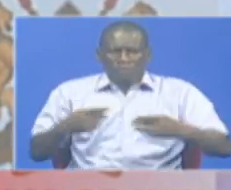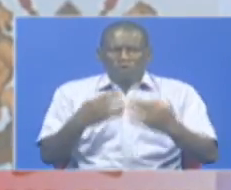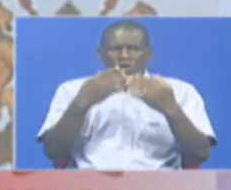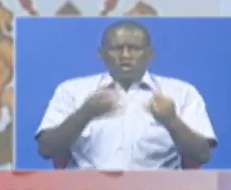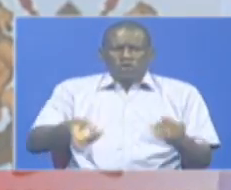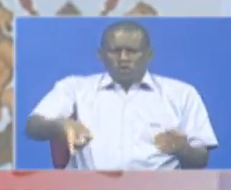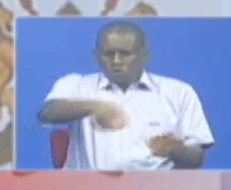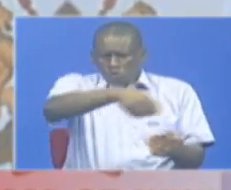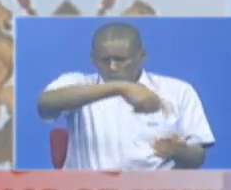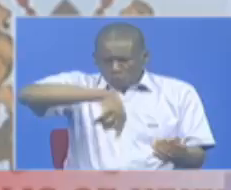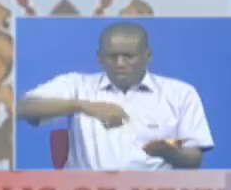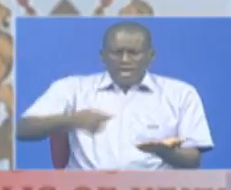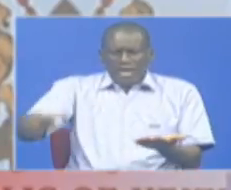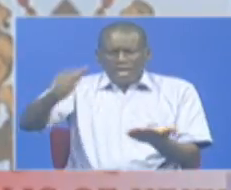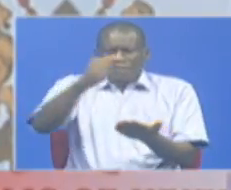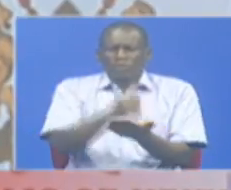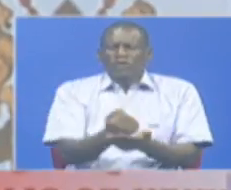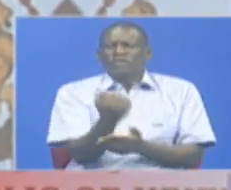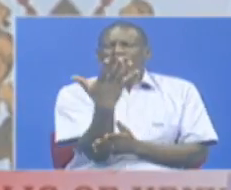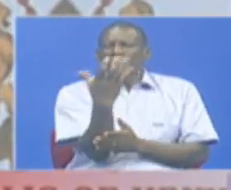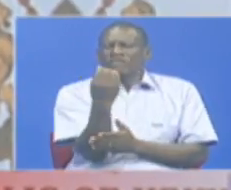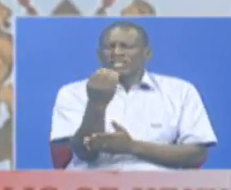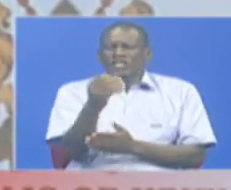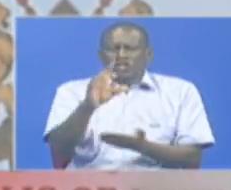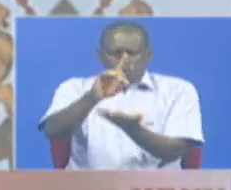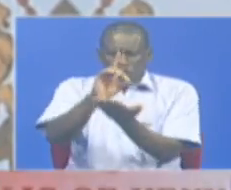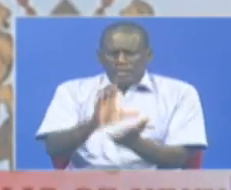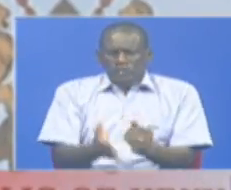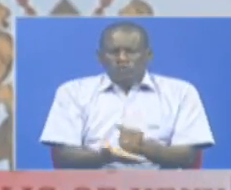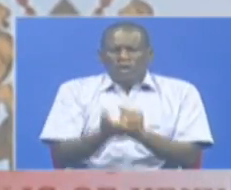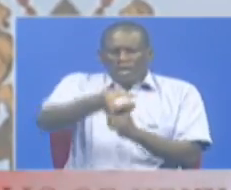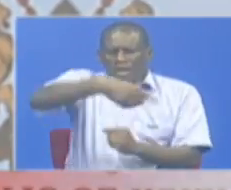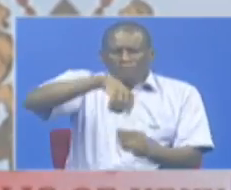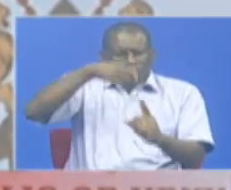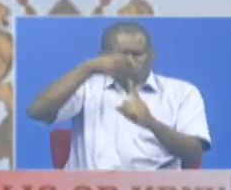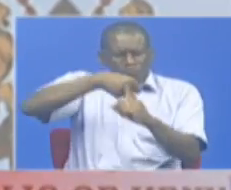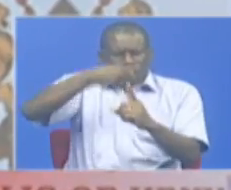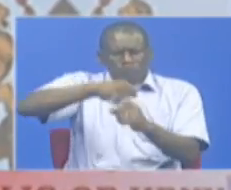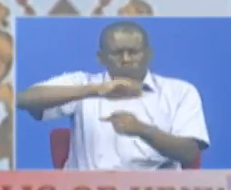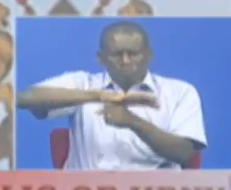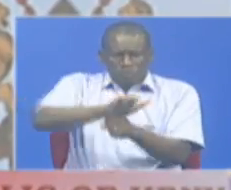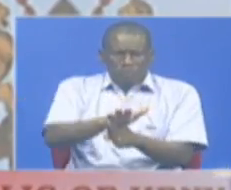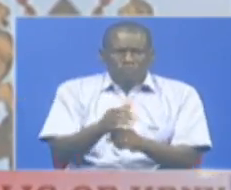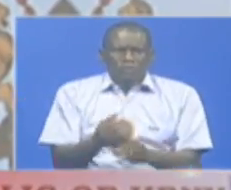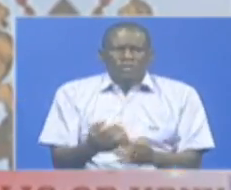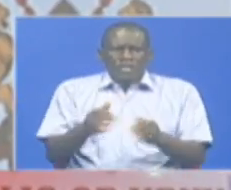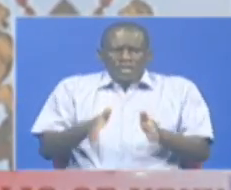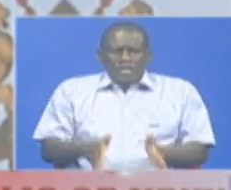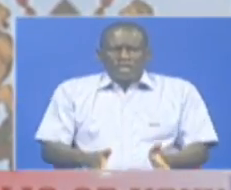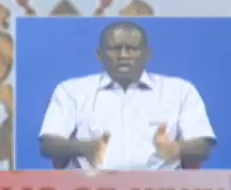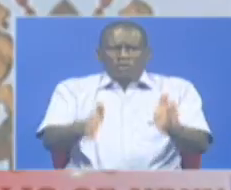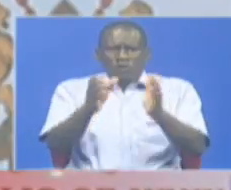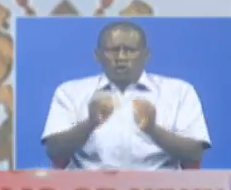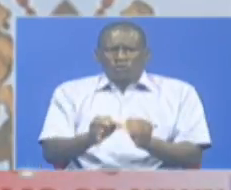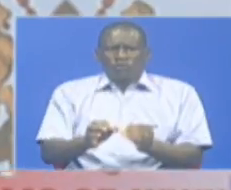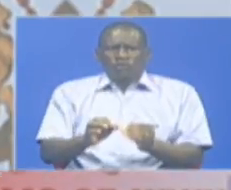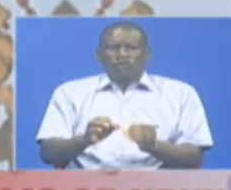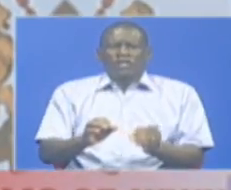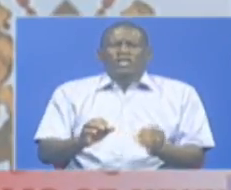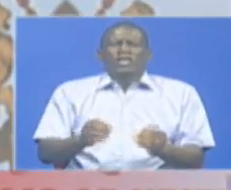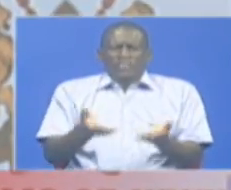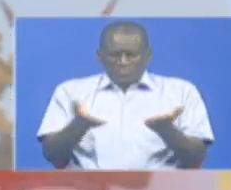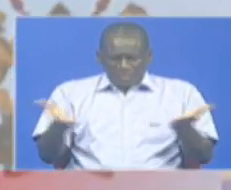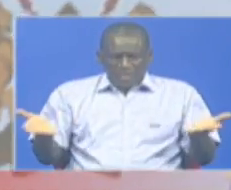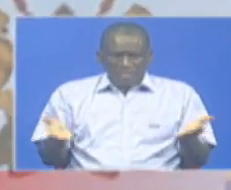hiring 500 more doctors to help us combat this menace. In terms of our local supply, should